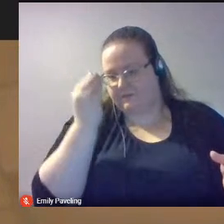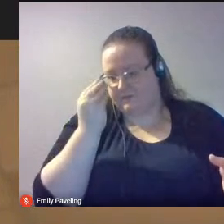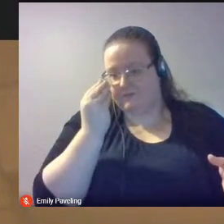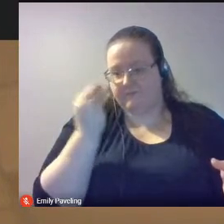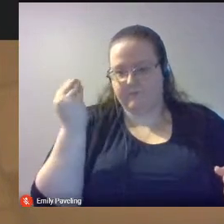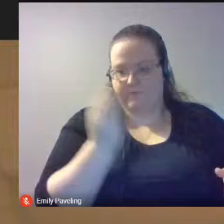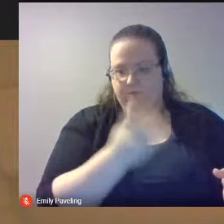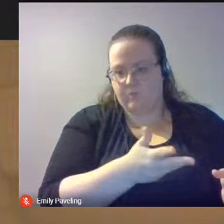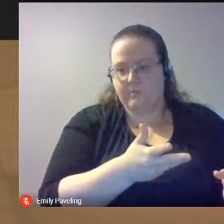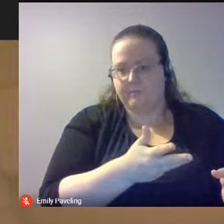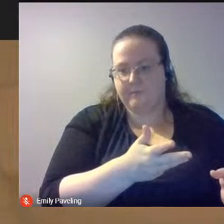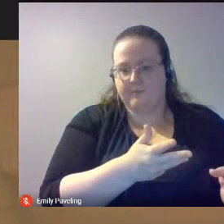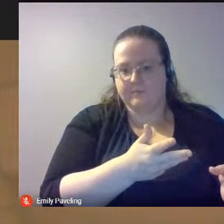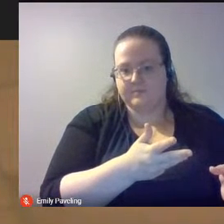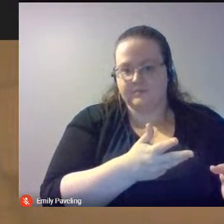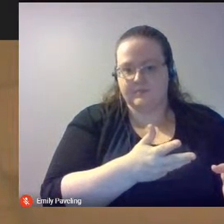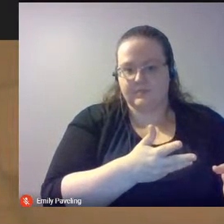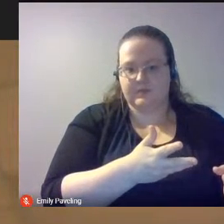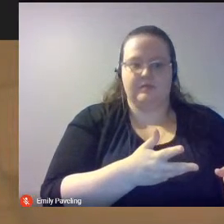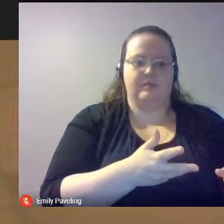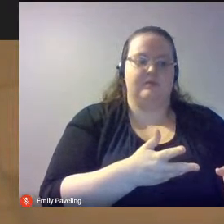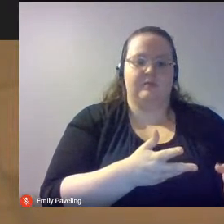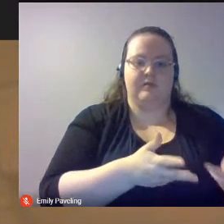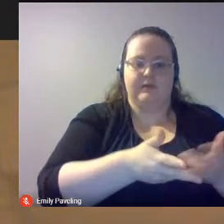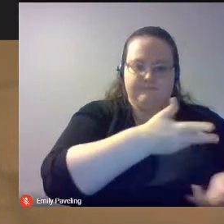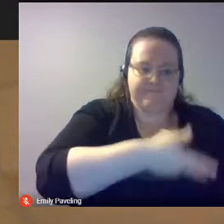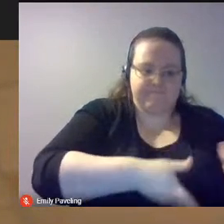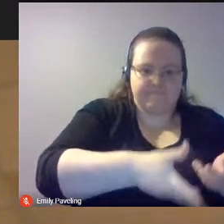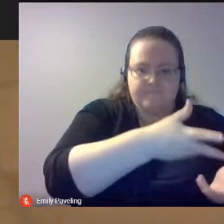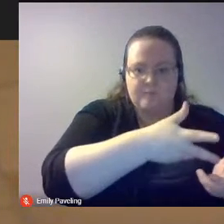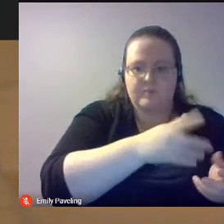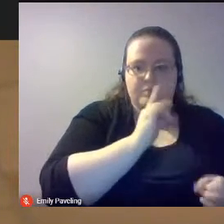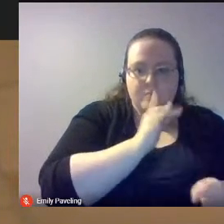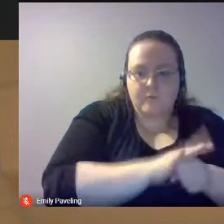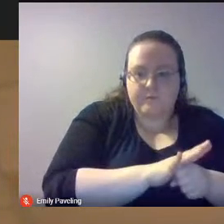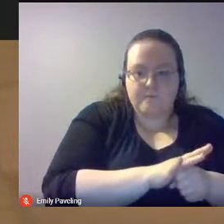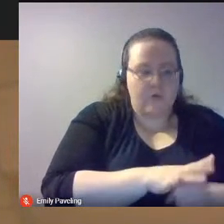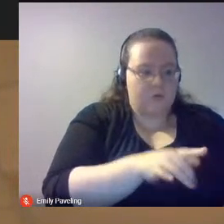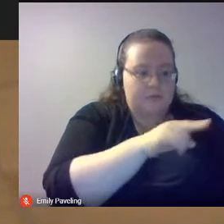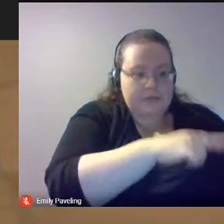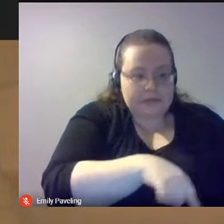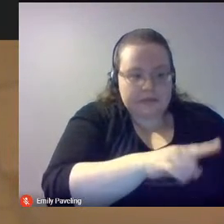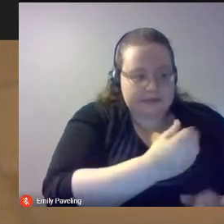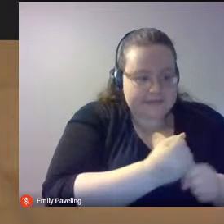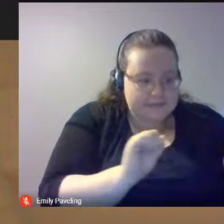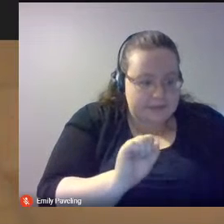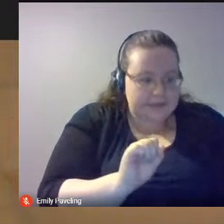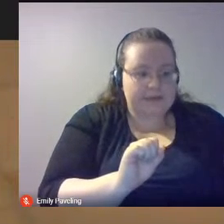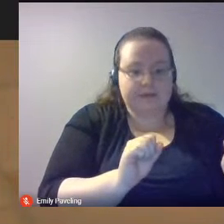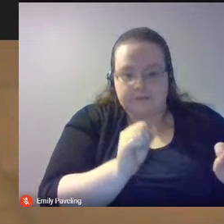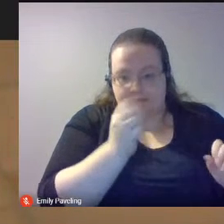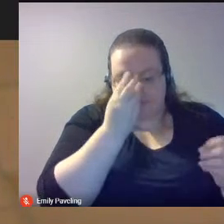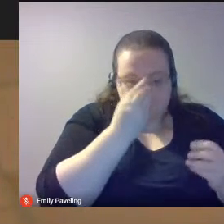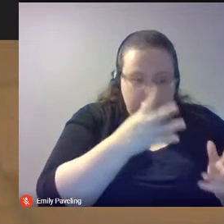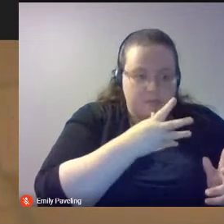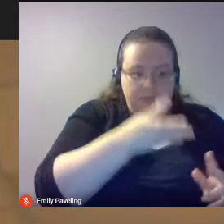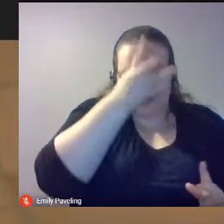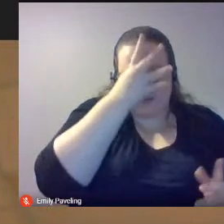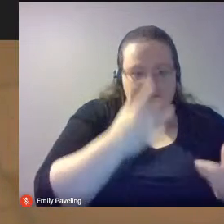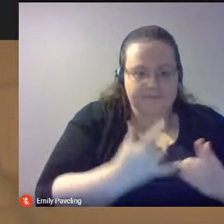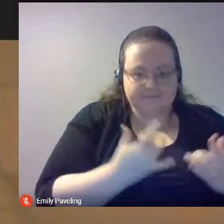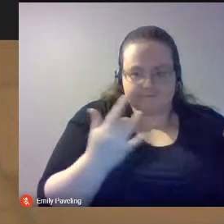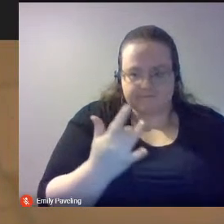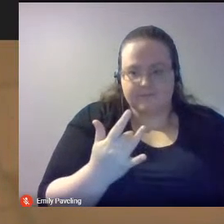administration, and public health will work closely with the school to identify close contacts and inform parents. I want to